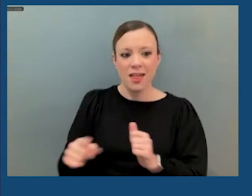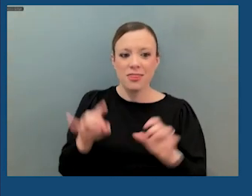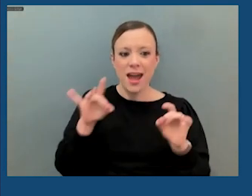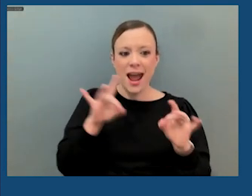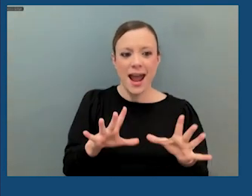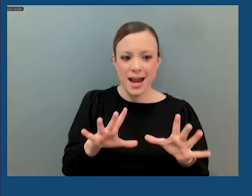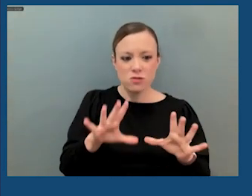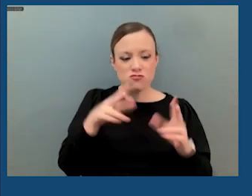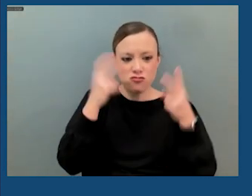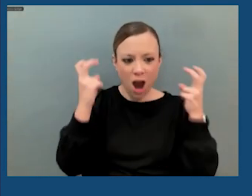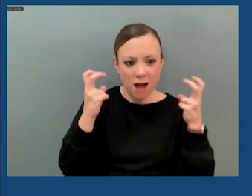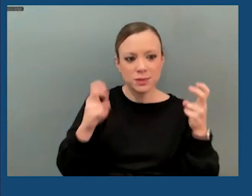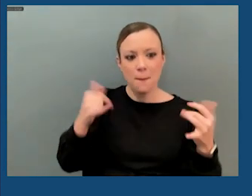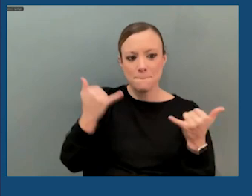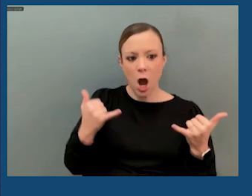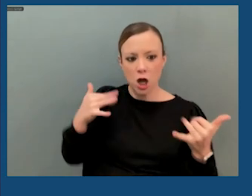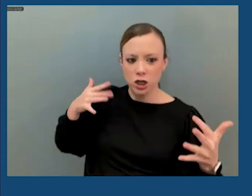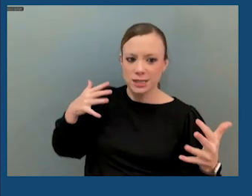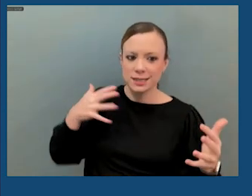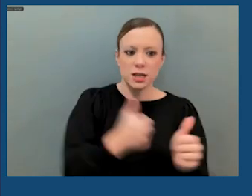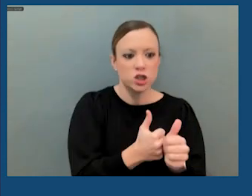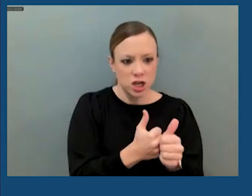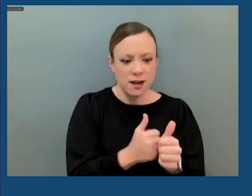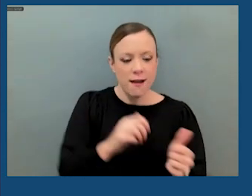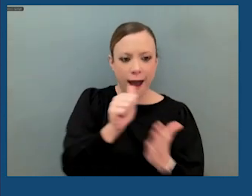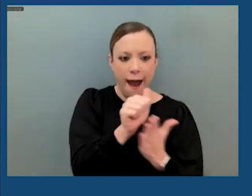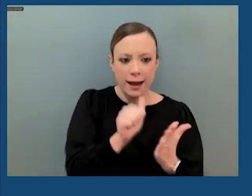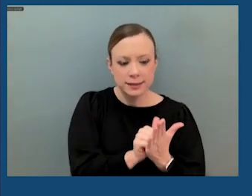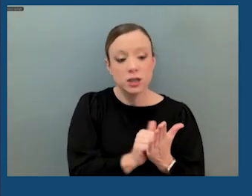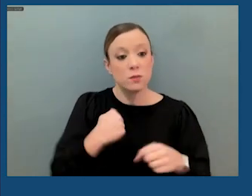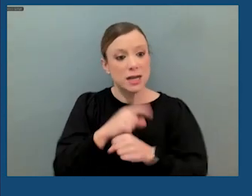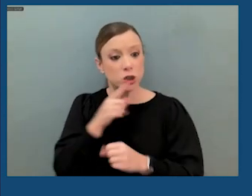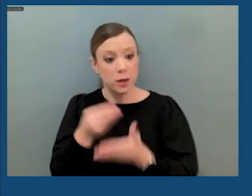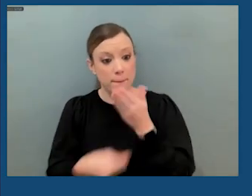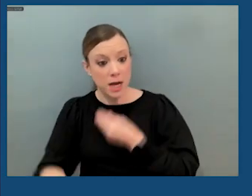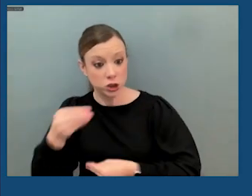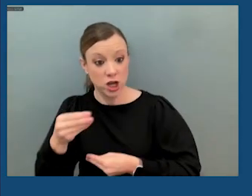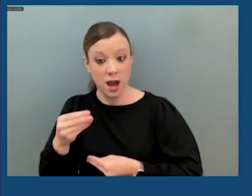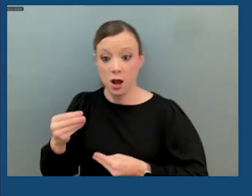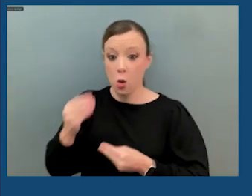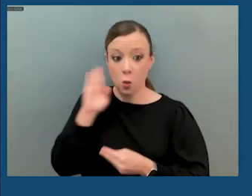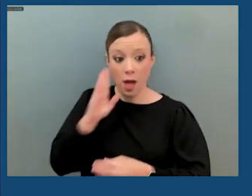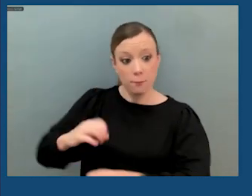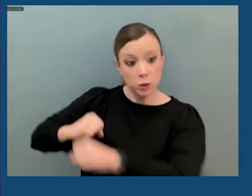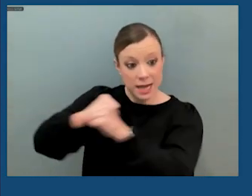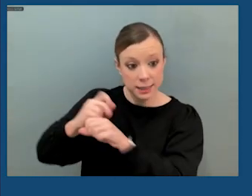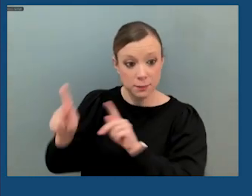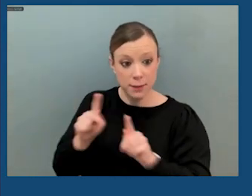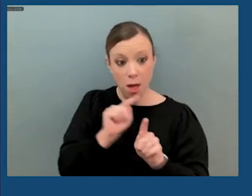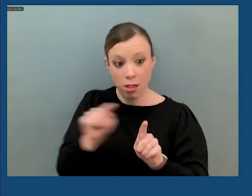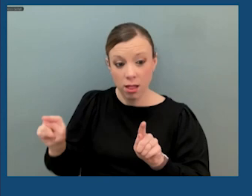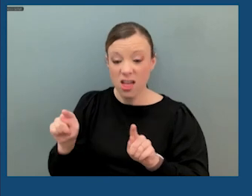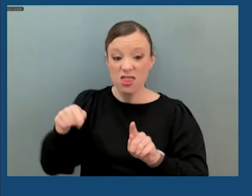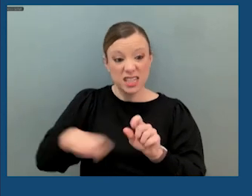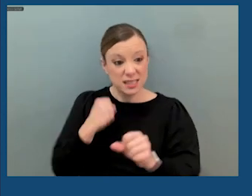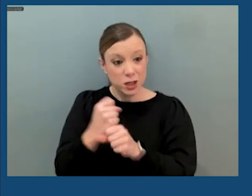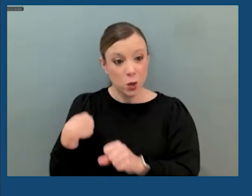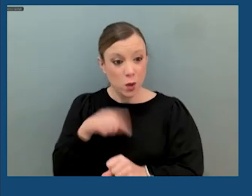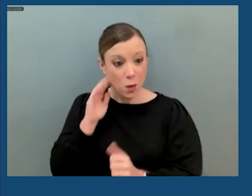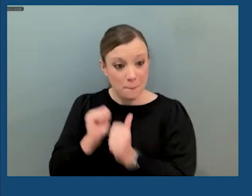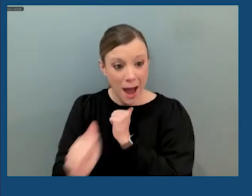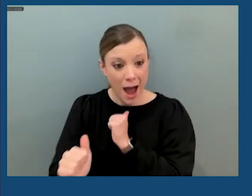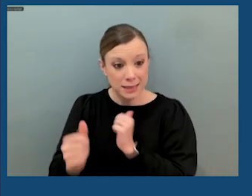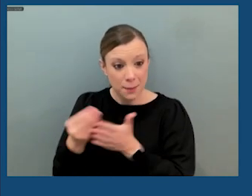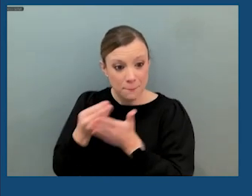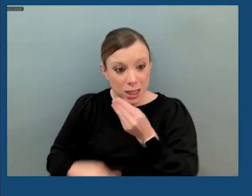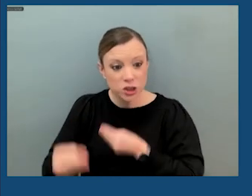additional resources in the budget to ensure all of our communities are safe. And this year, we will pass a budget and send a